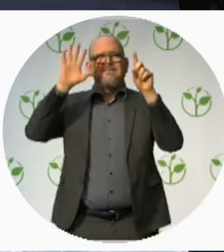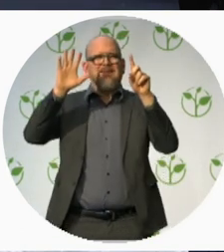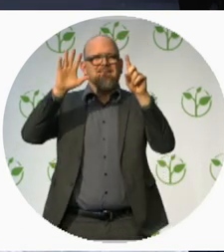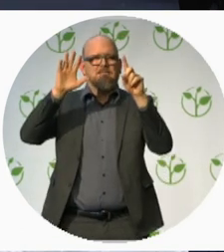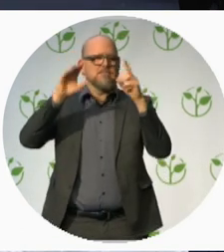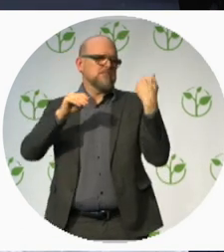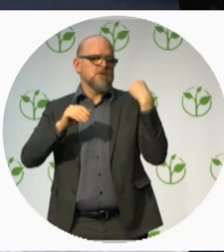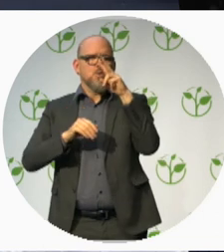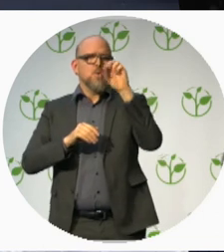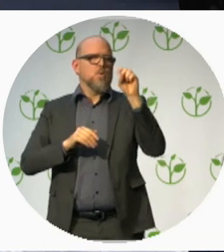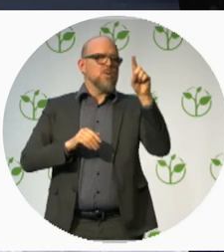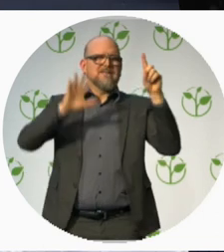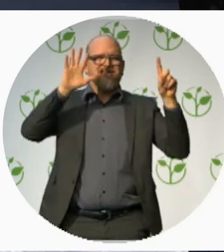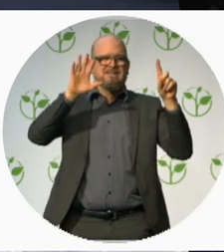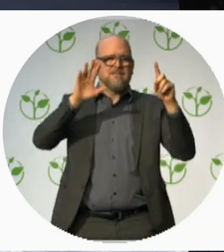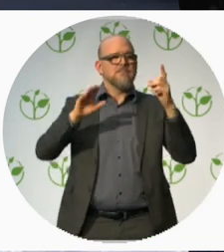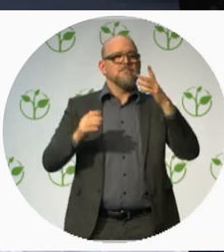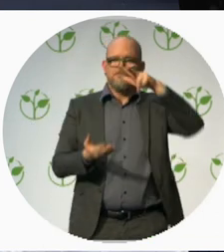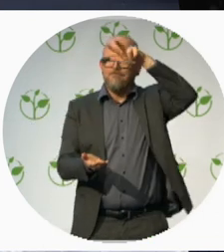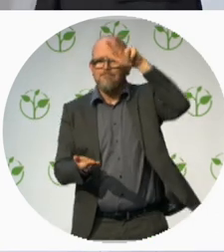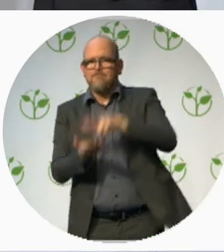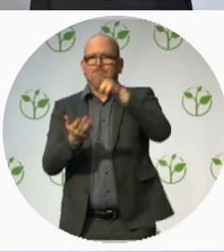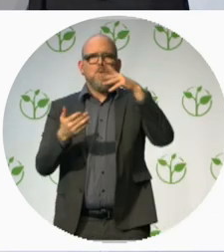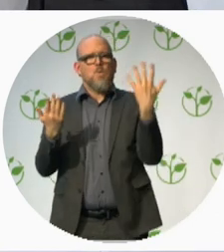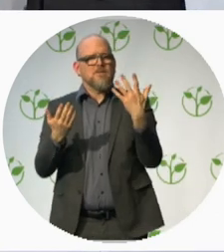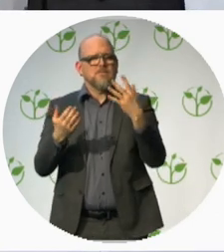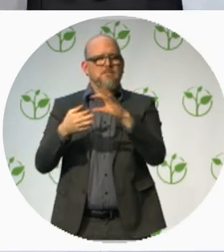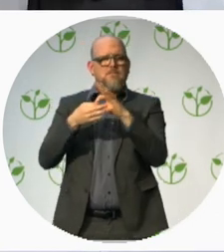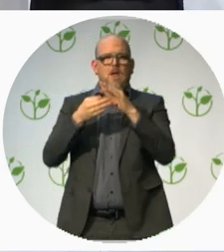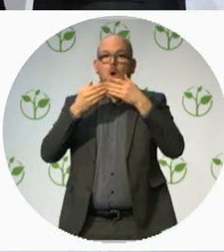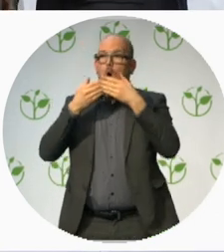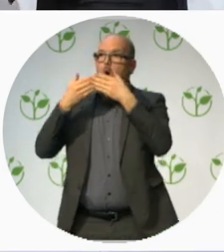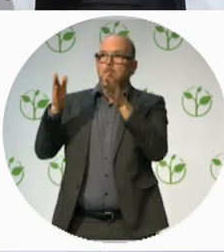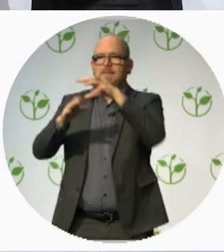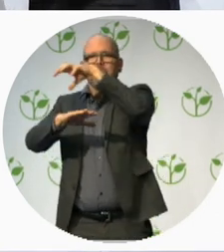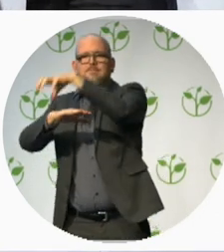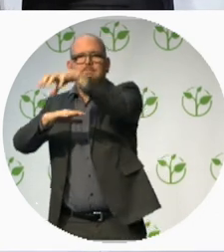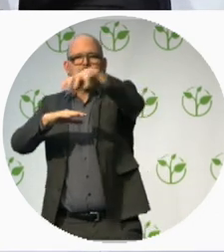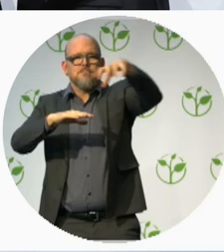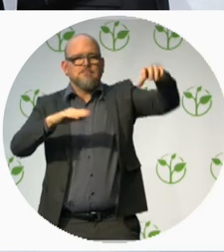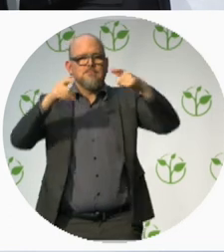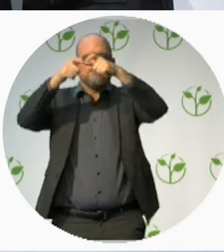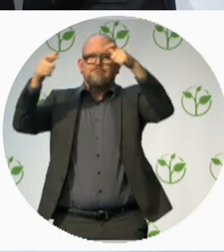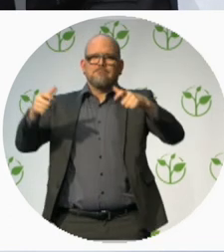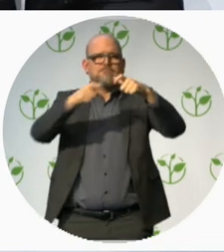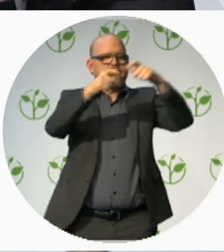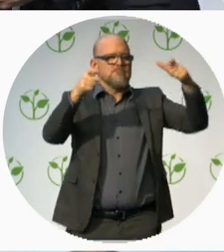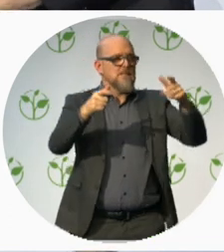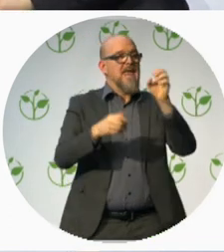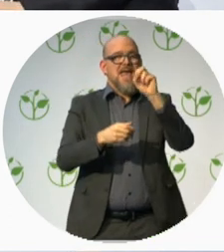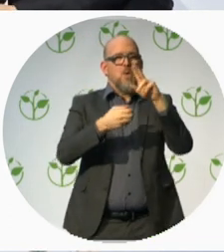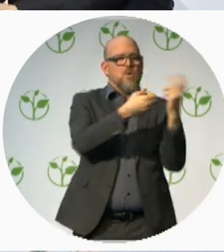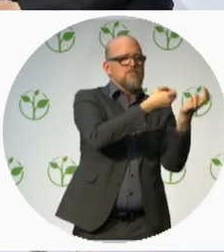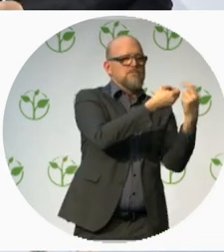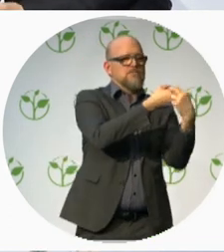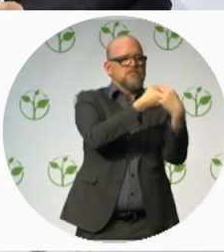passed a directive that requires public sector bodies in all 28 EU member states to provide accessible websites.